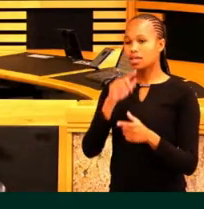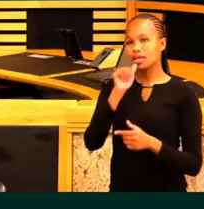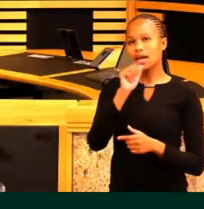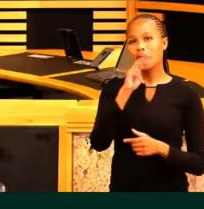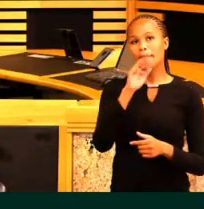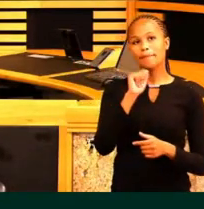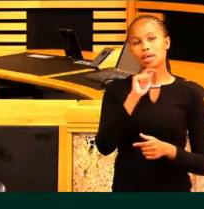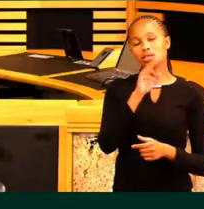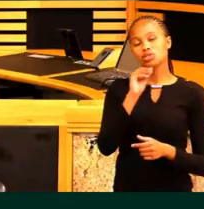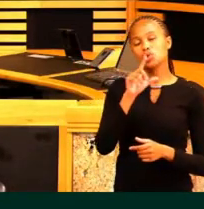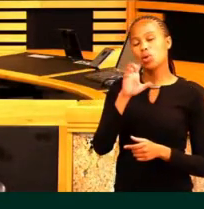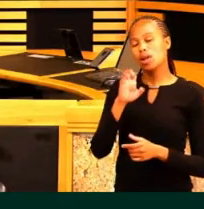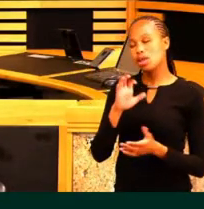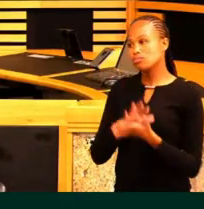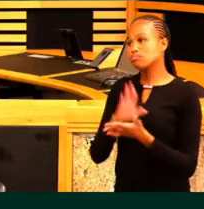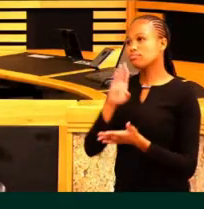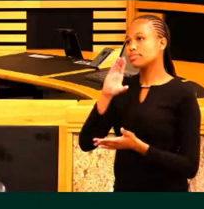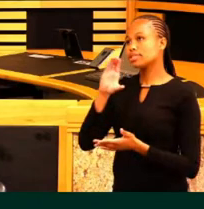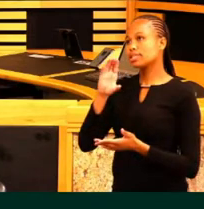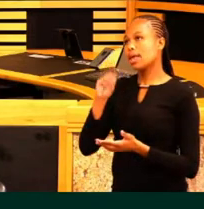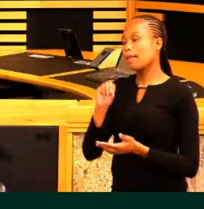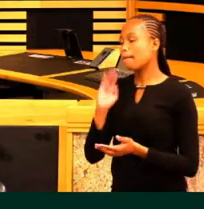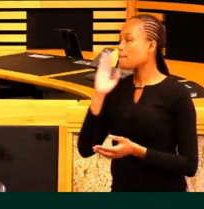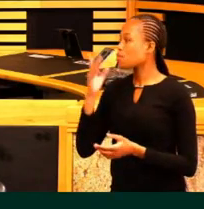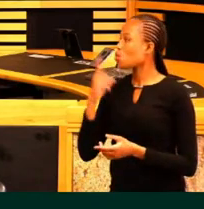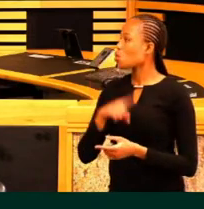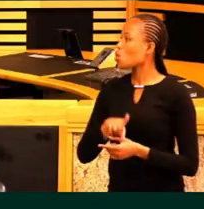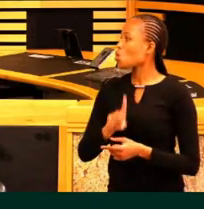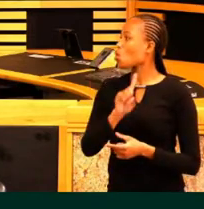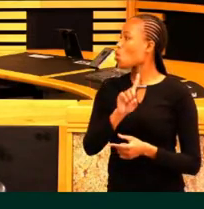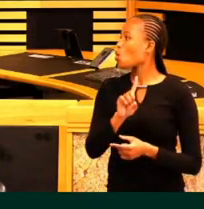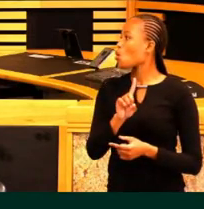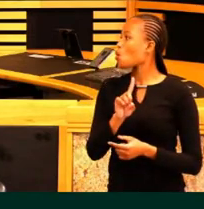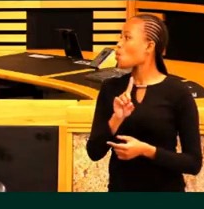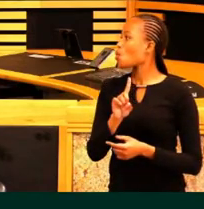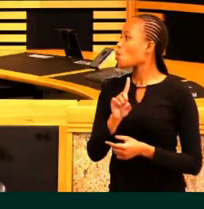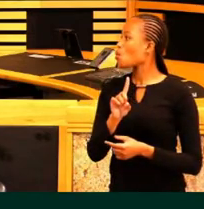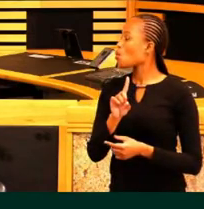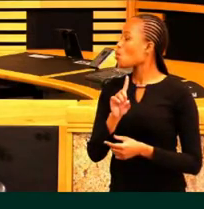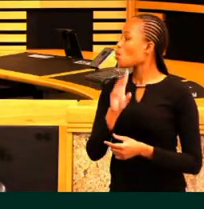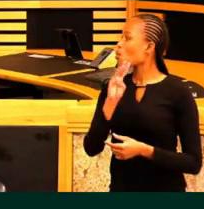BCM will go to the market